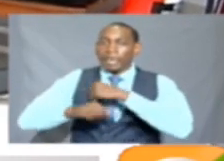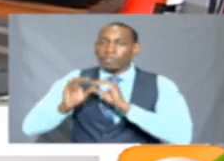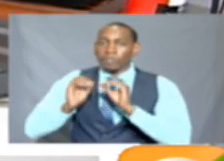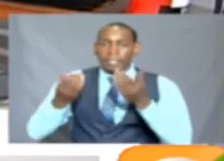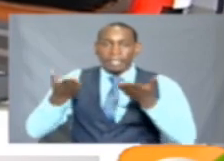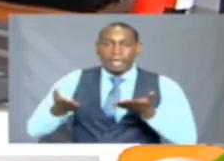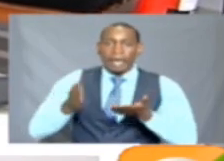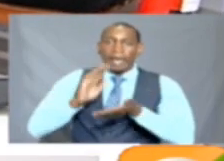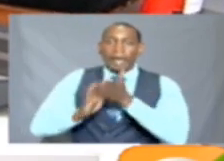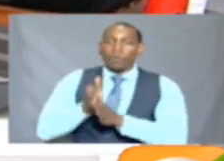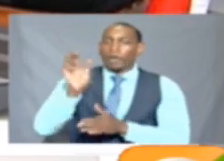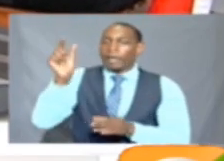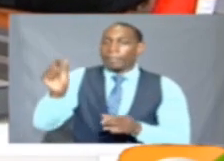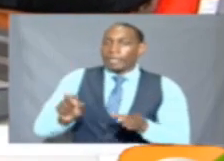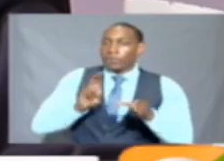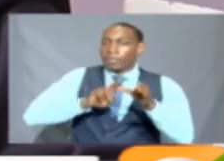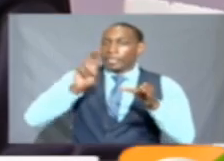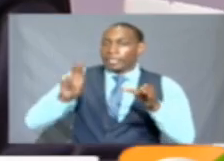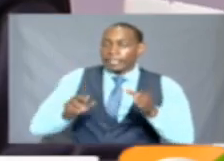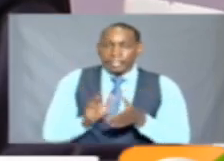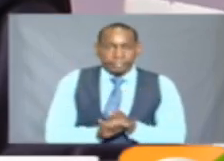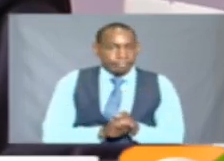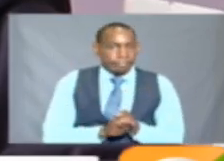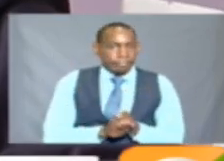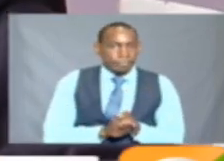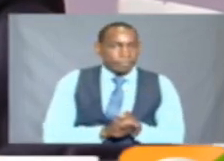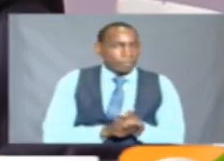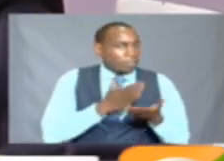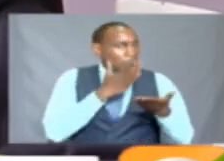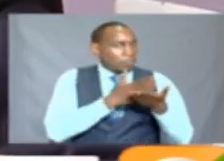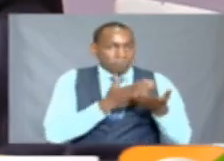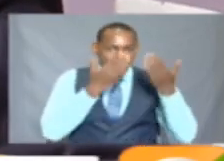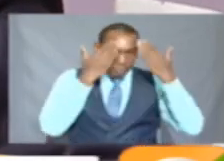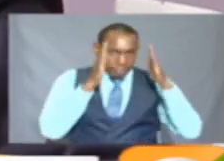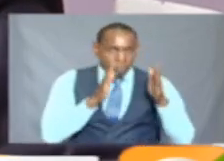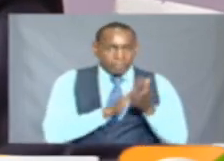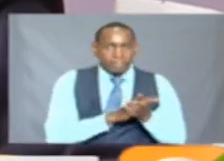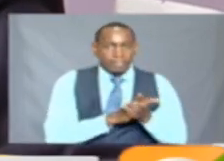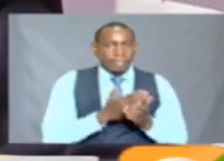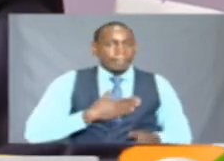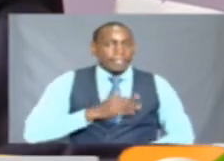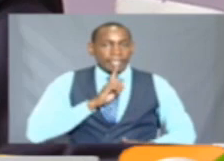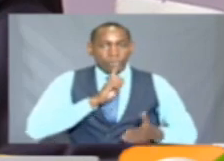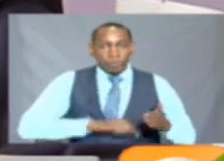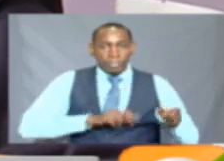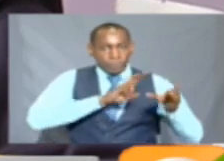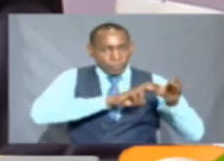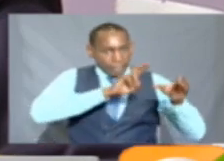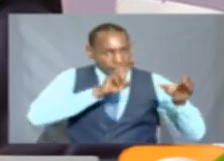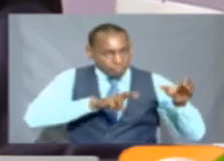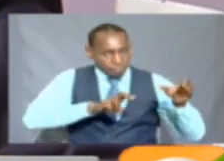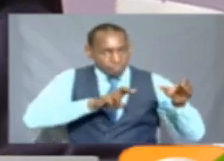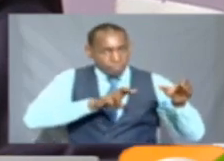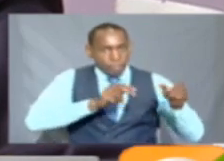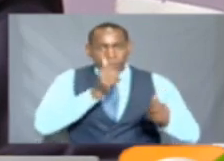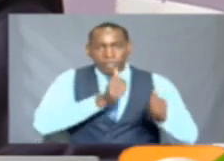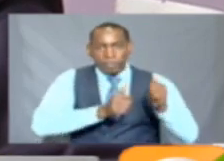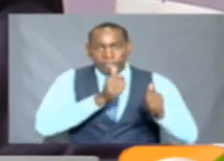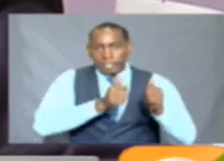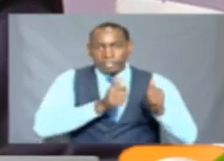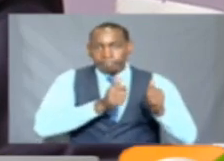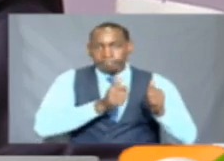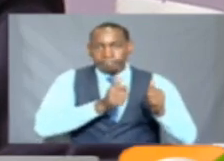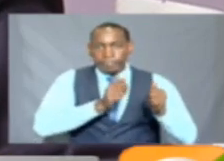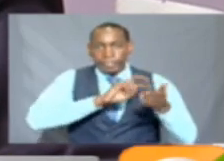Nobody resigns. Well, I'm not sure about that. I talked about stepping aside, which is not